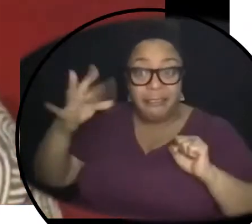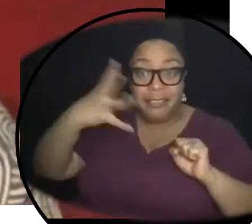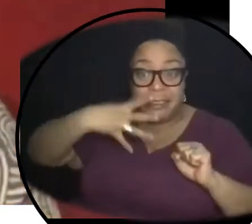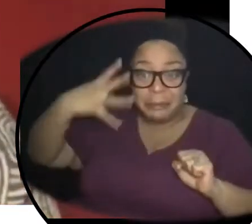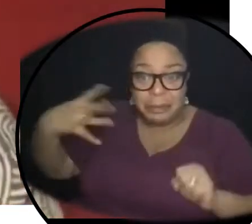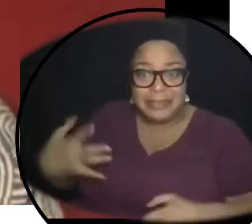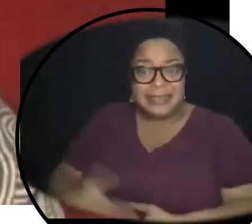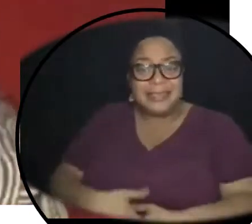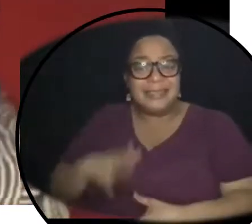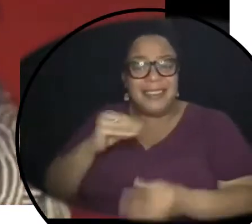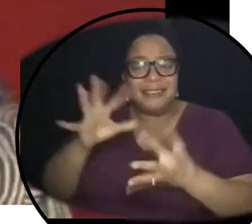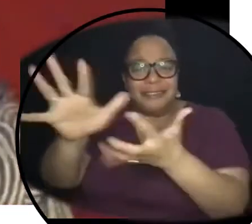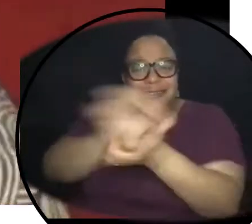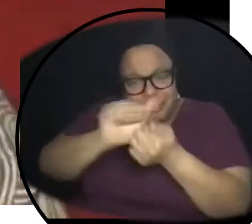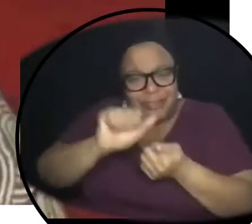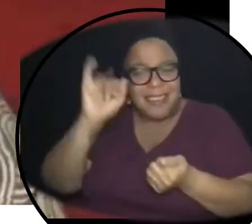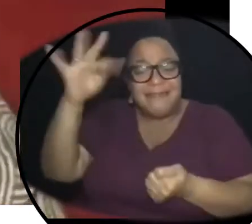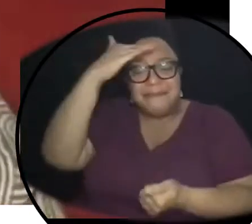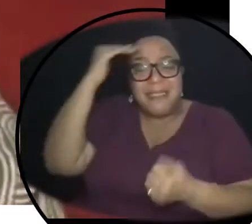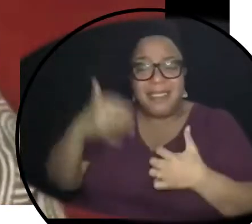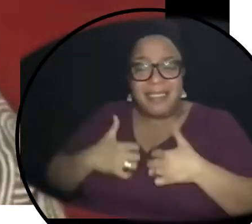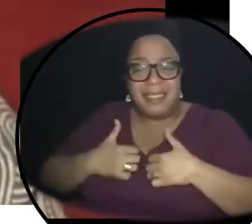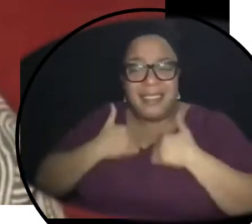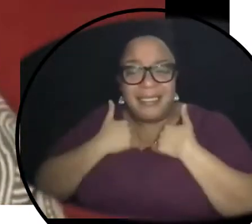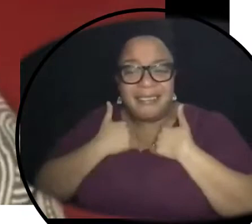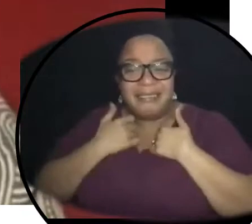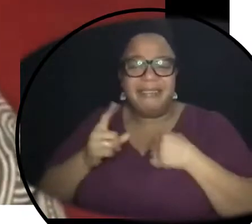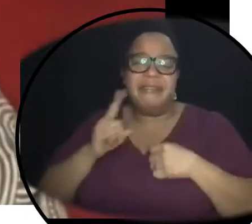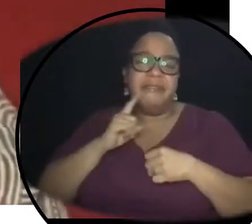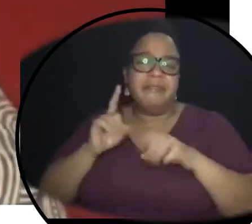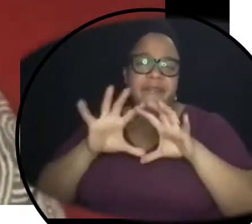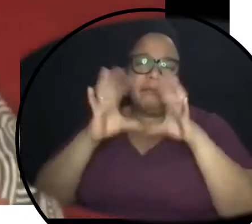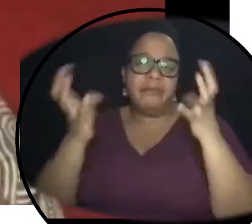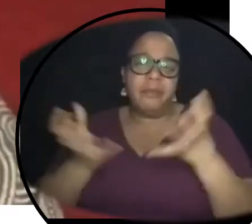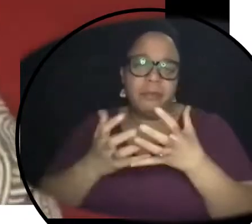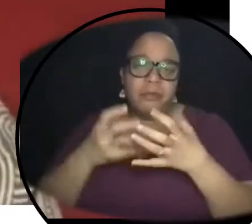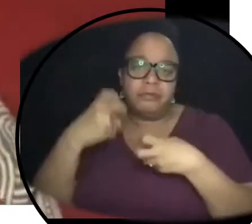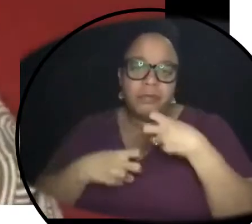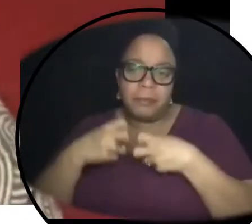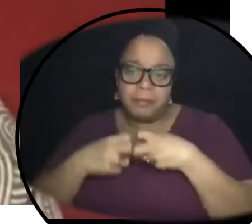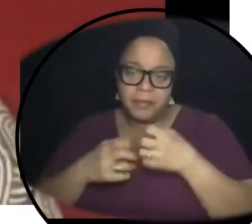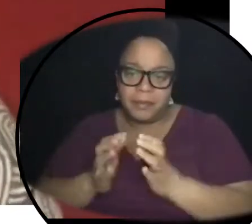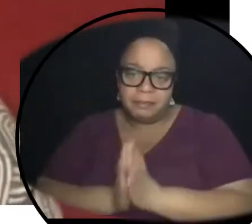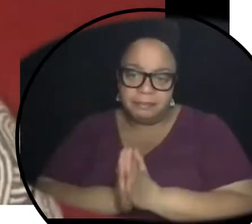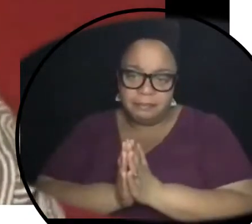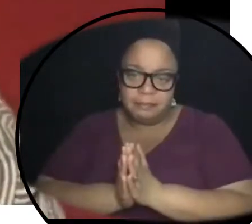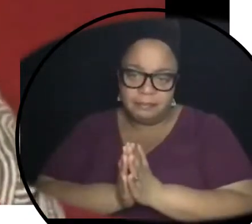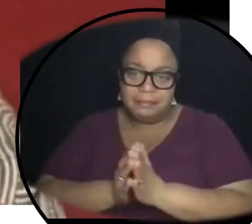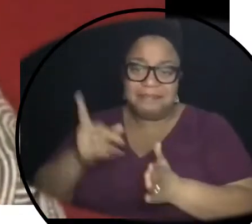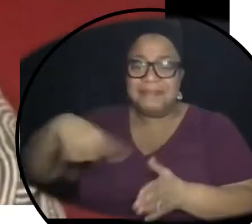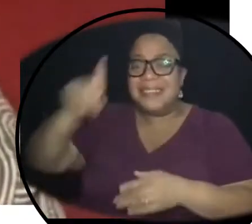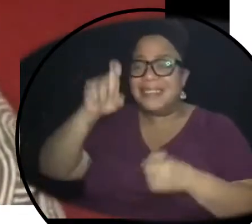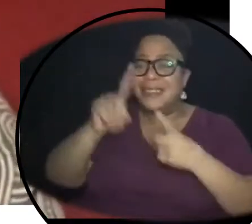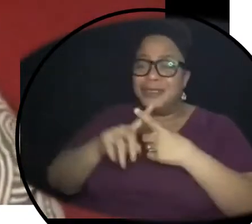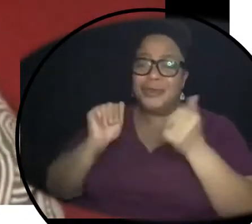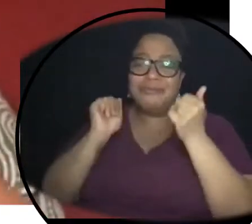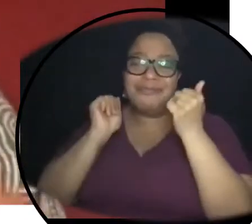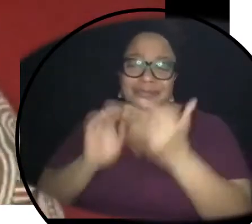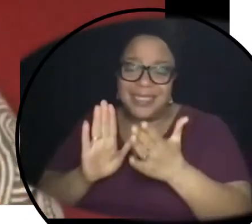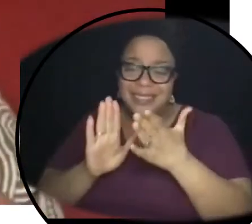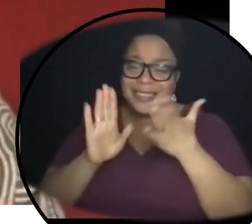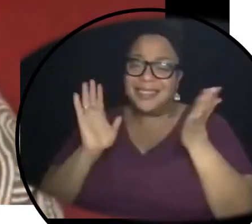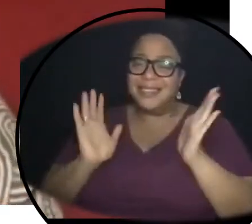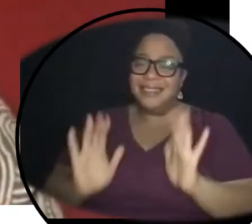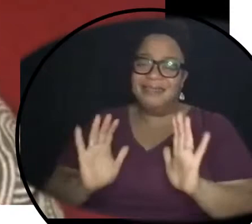the intersectional struggles of people who are migrants, second generation refugees who are of color